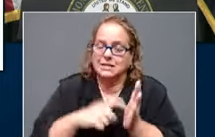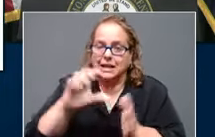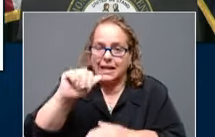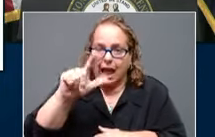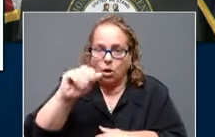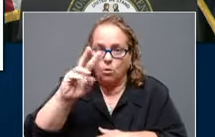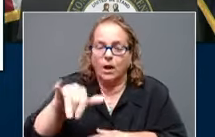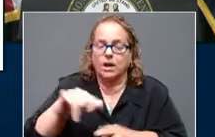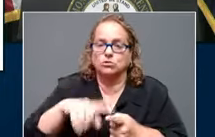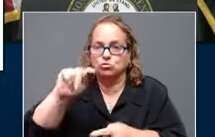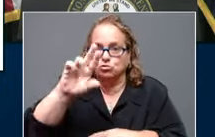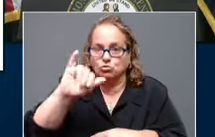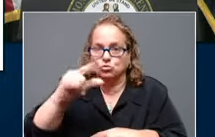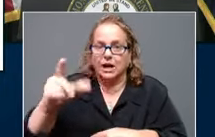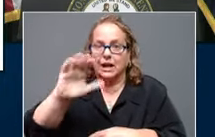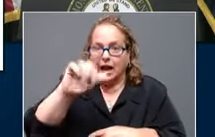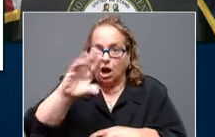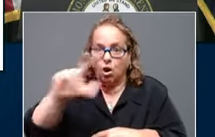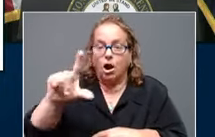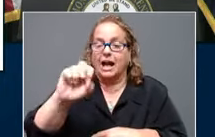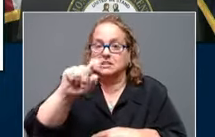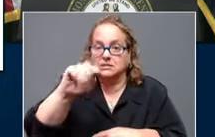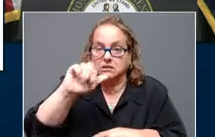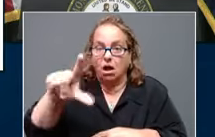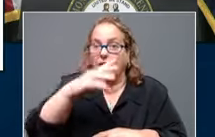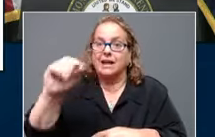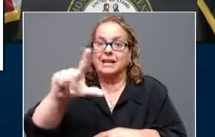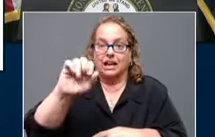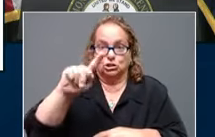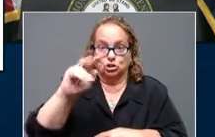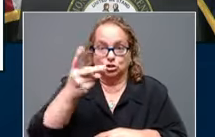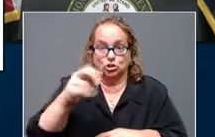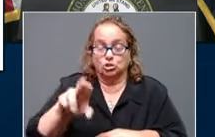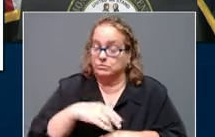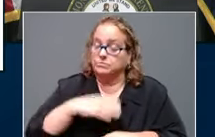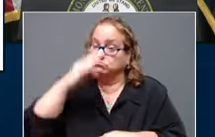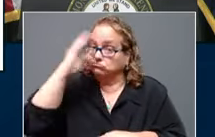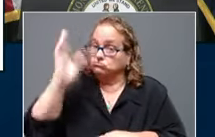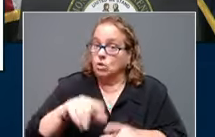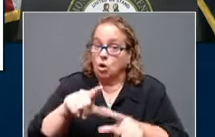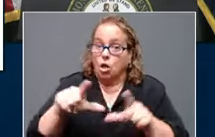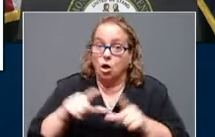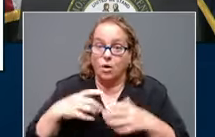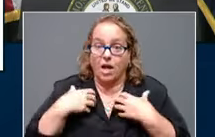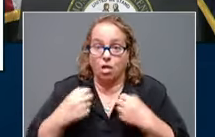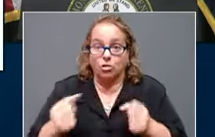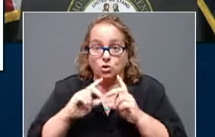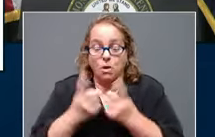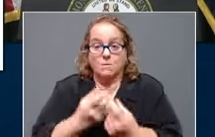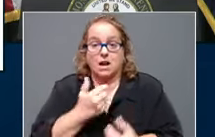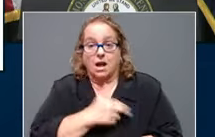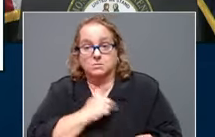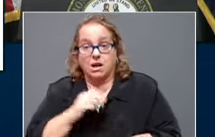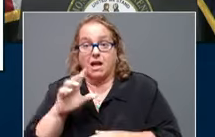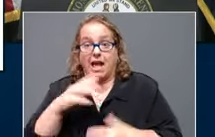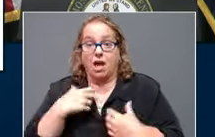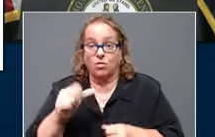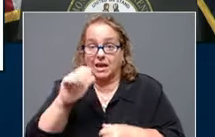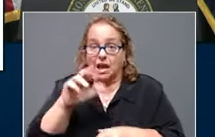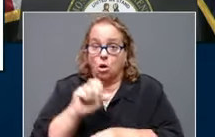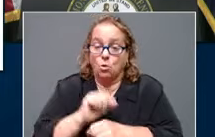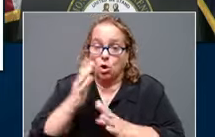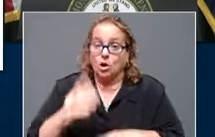areas to get people vaccinated. Folks, you need to go get vaccinated. Rate of COVID cases and vaccinations, we've been showing